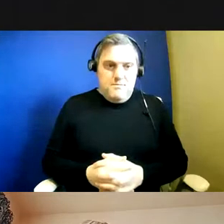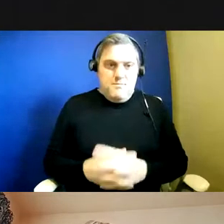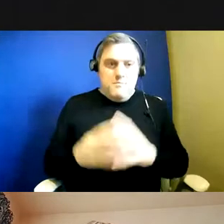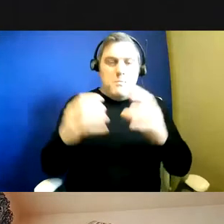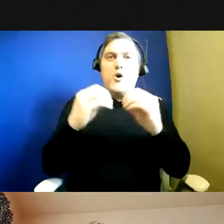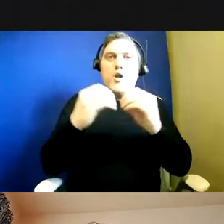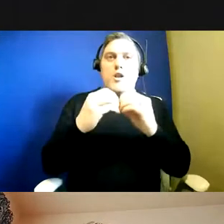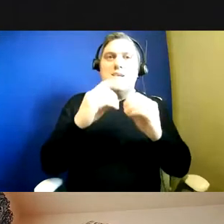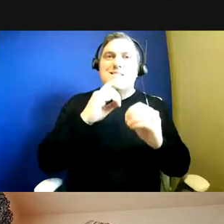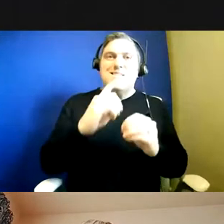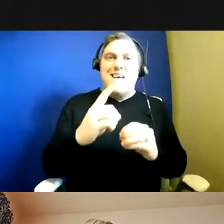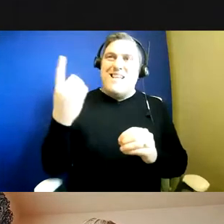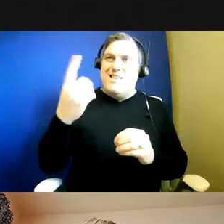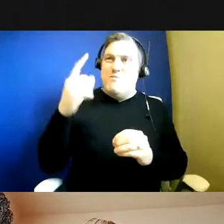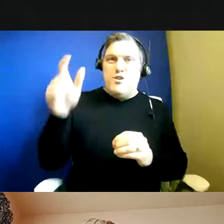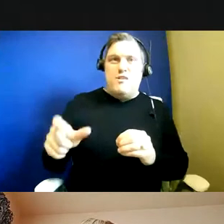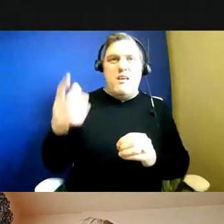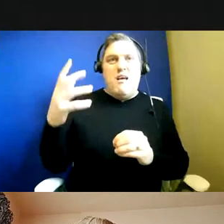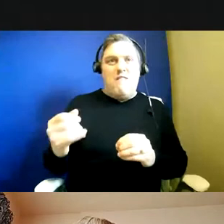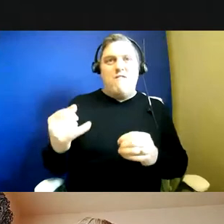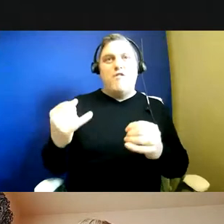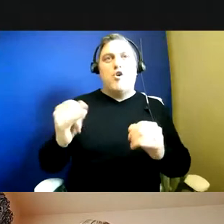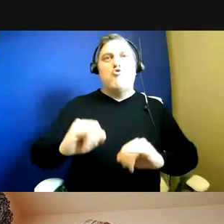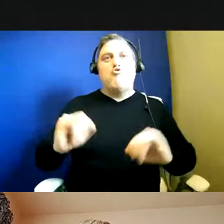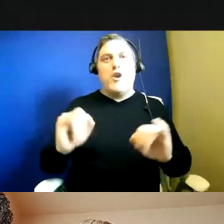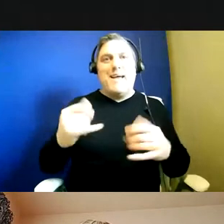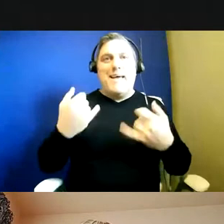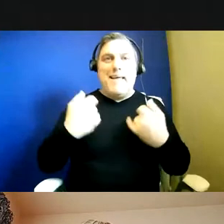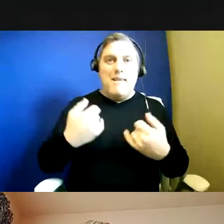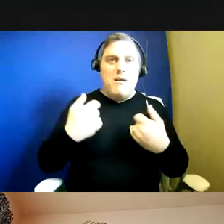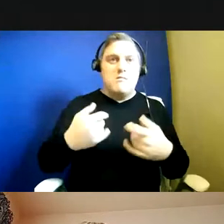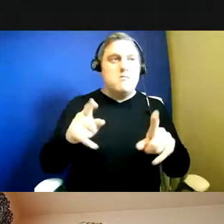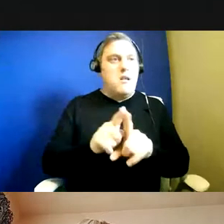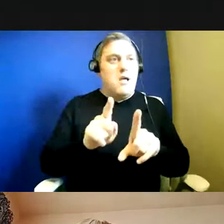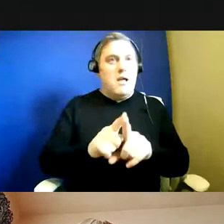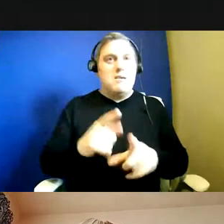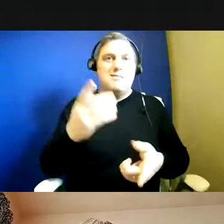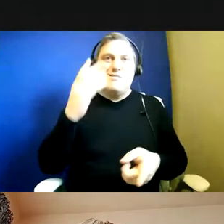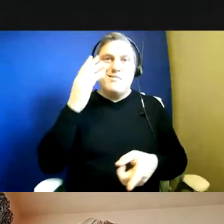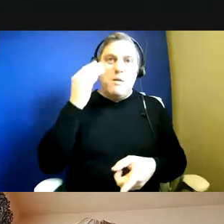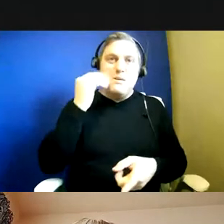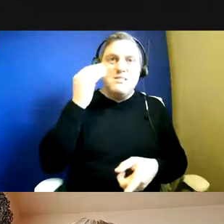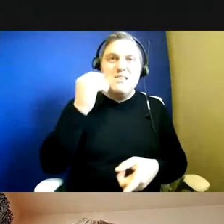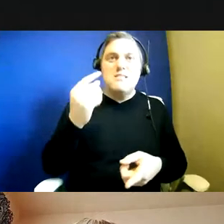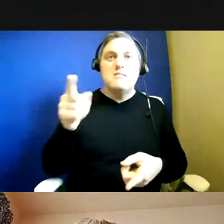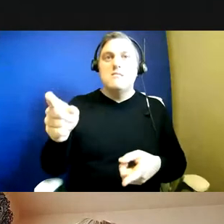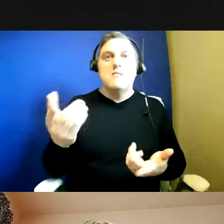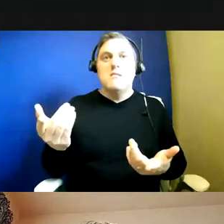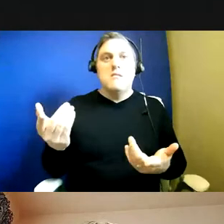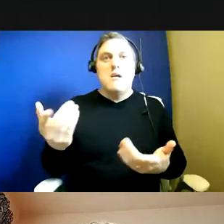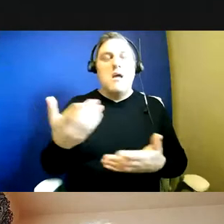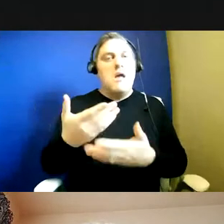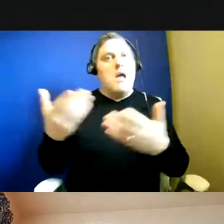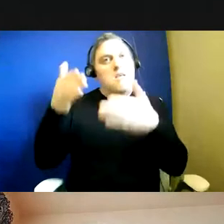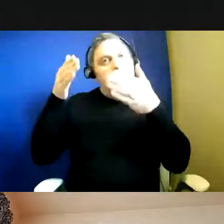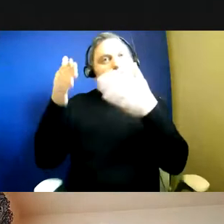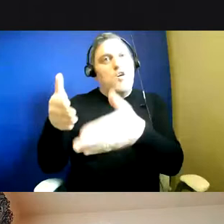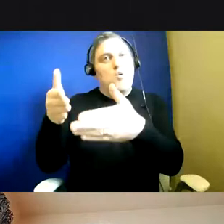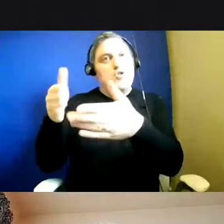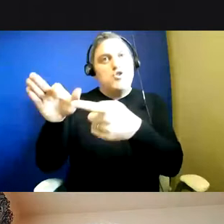if anyone's presenting with an underlying chronic illness, for example type 1 diabetes, are there any focused